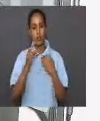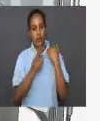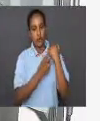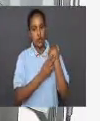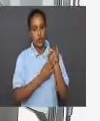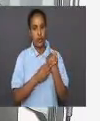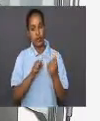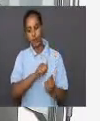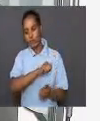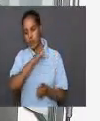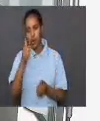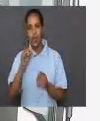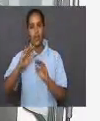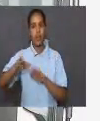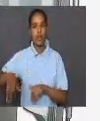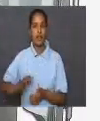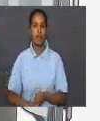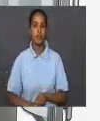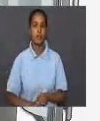consumed without delay.